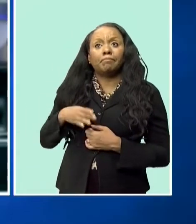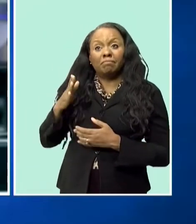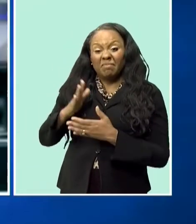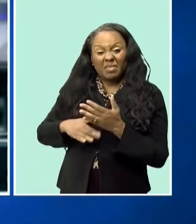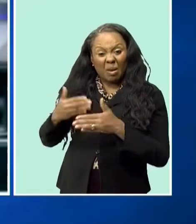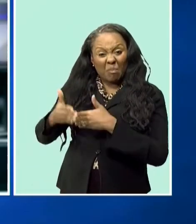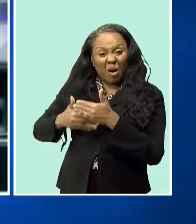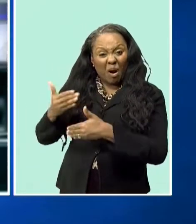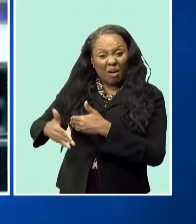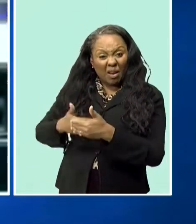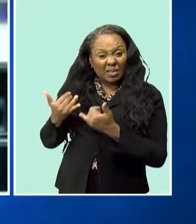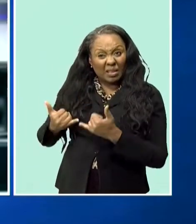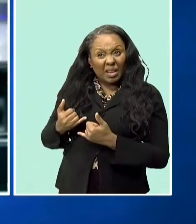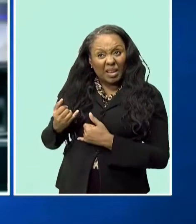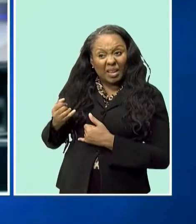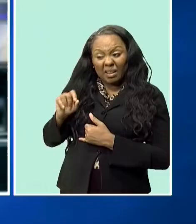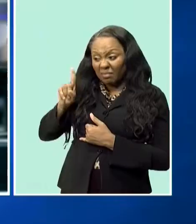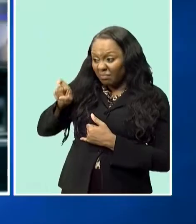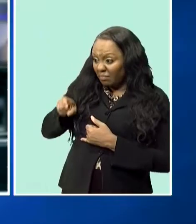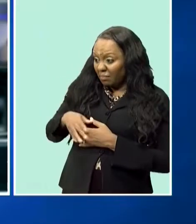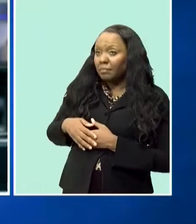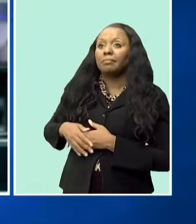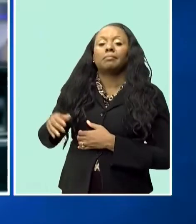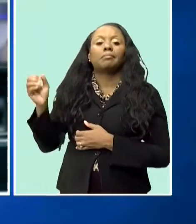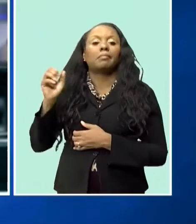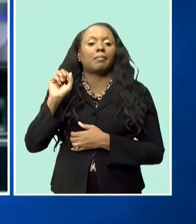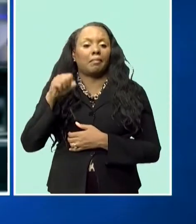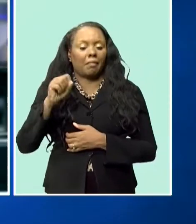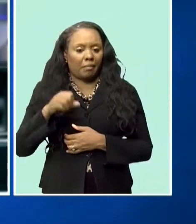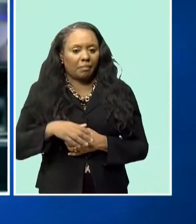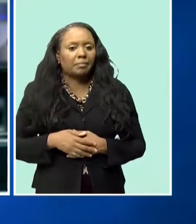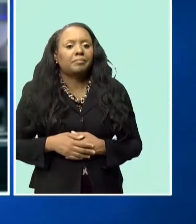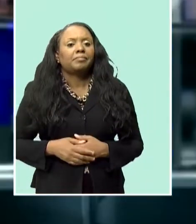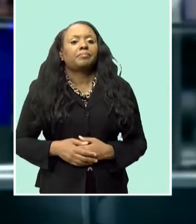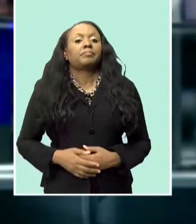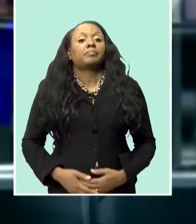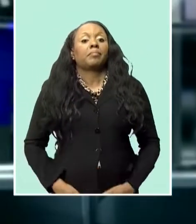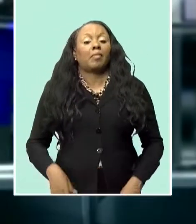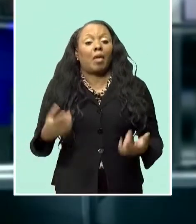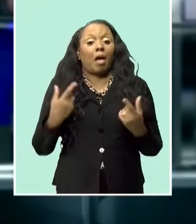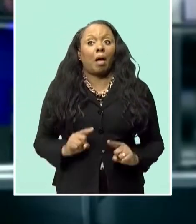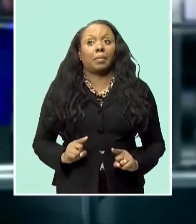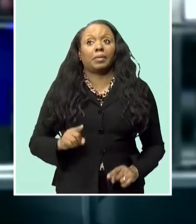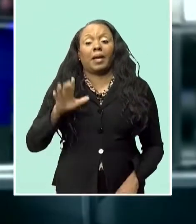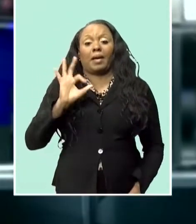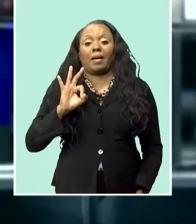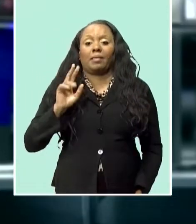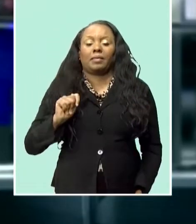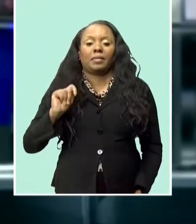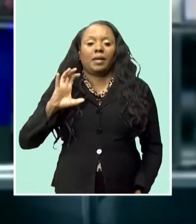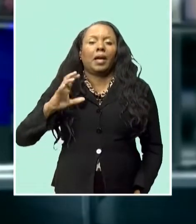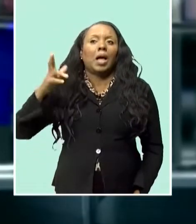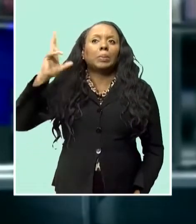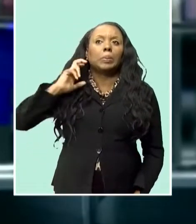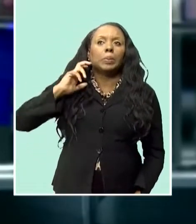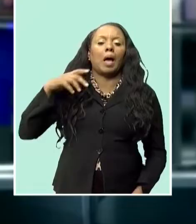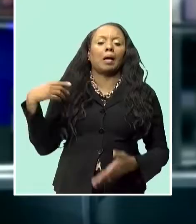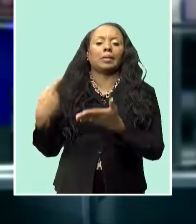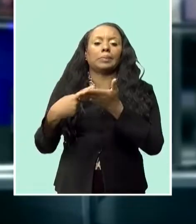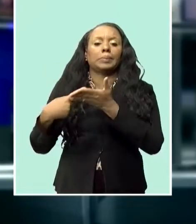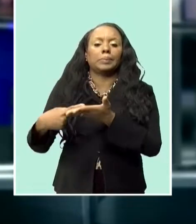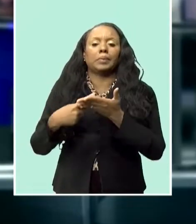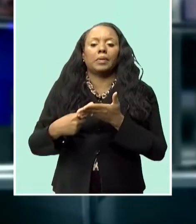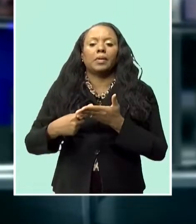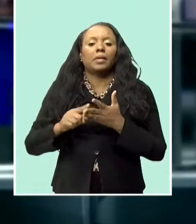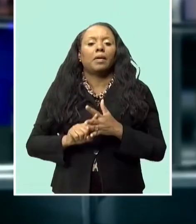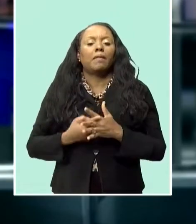of the actual rate hearing itself. That's right, Shane, and that was indeed the case as the FTC heard opening statements from the applicant, the